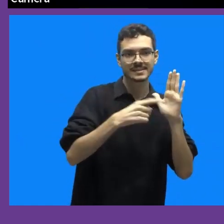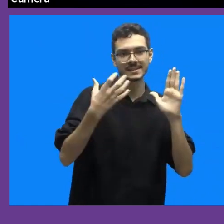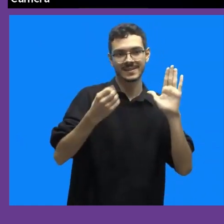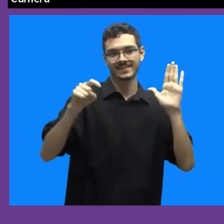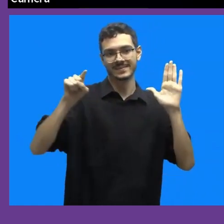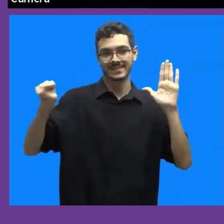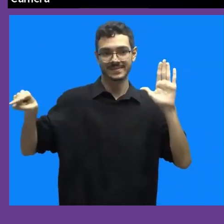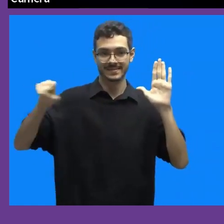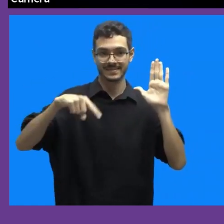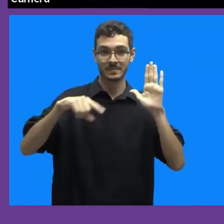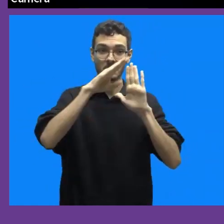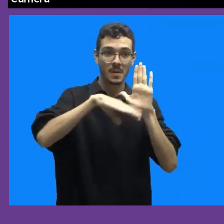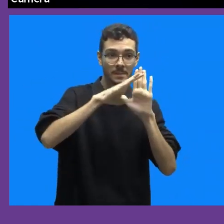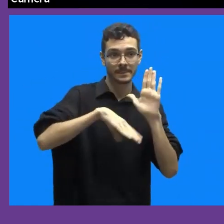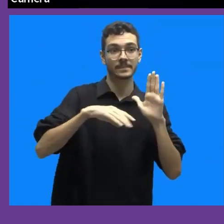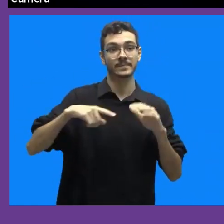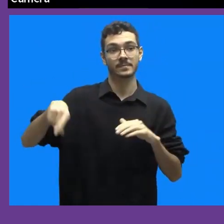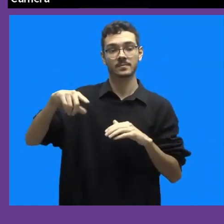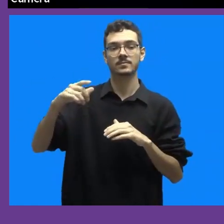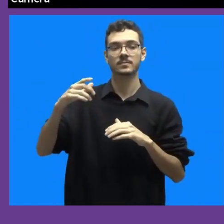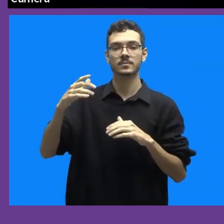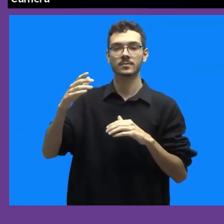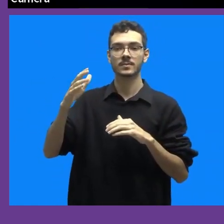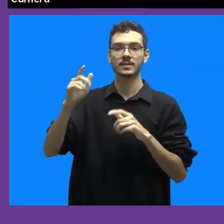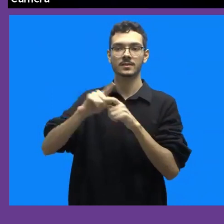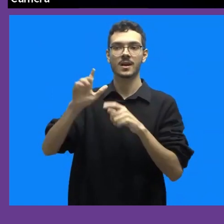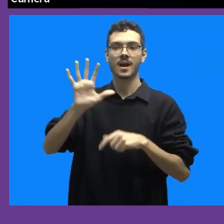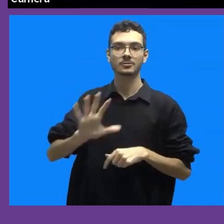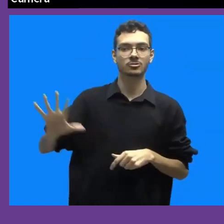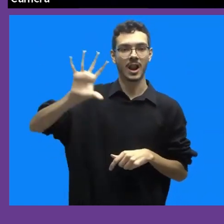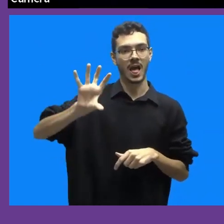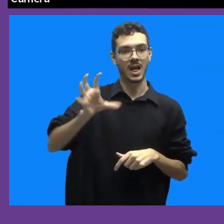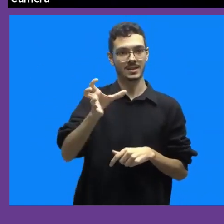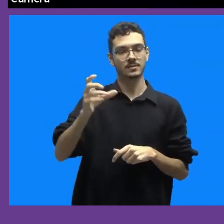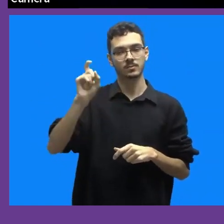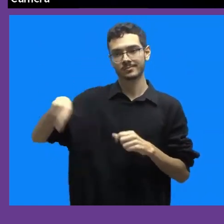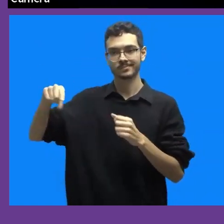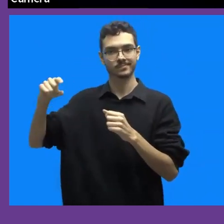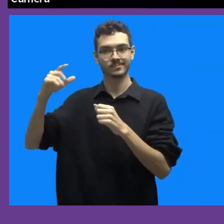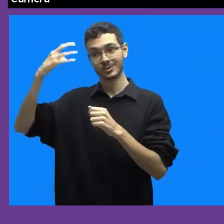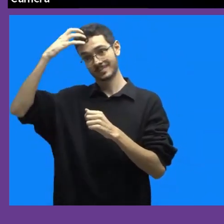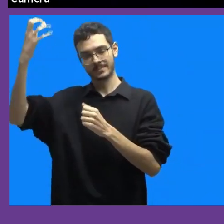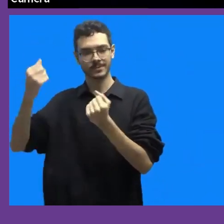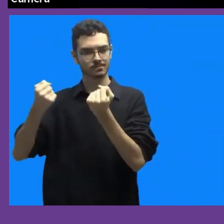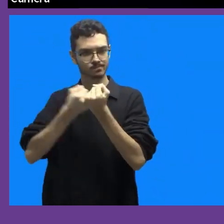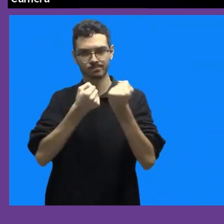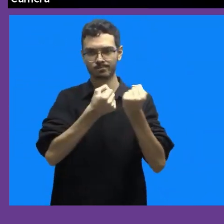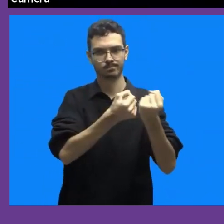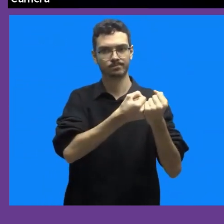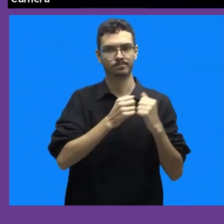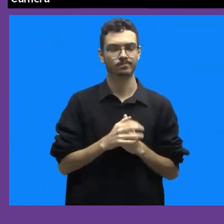practices. Finally, for innovation leaders and students also, of course, advancing assistive technology